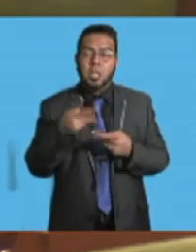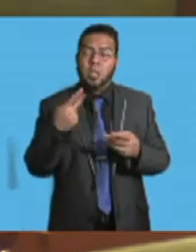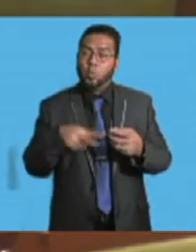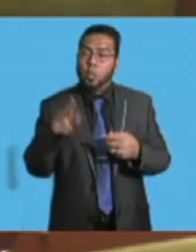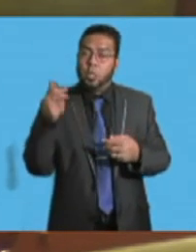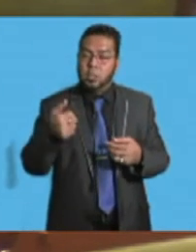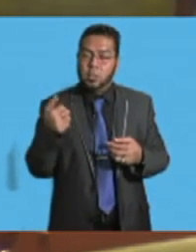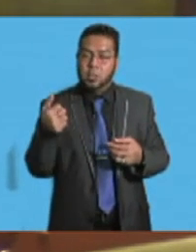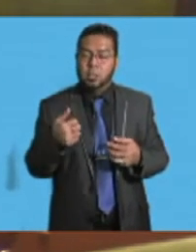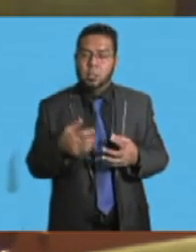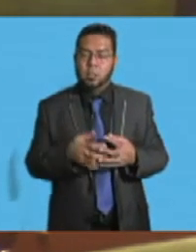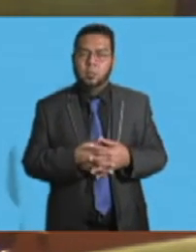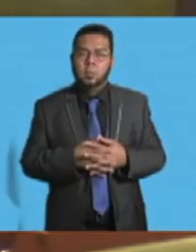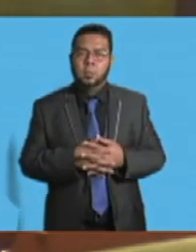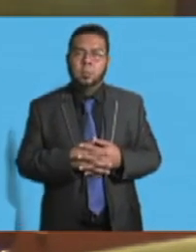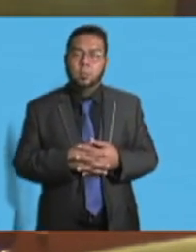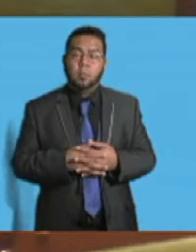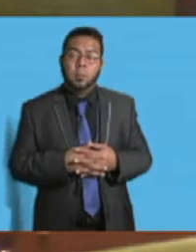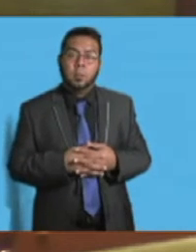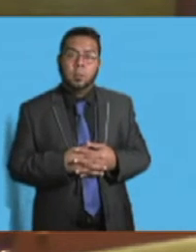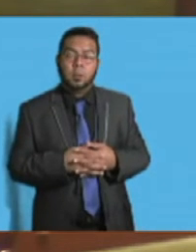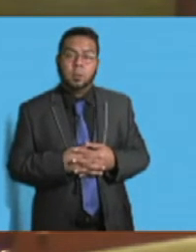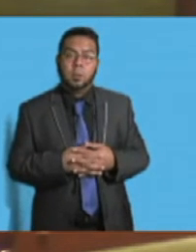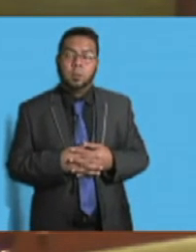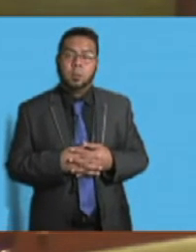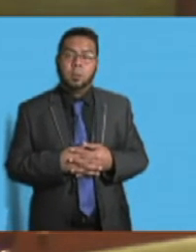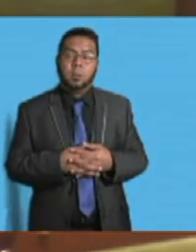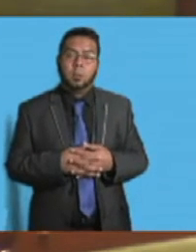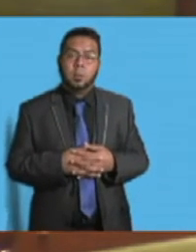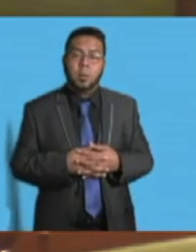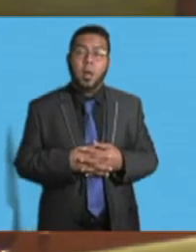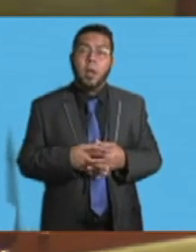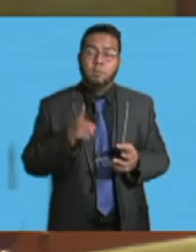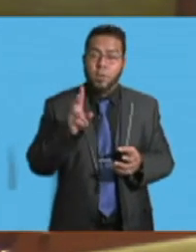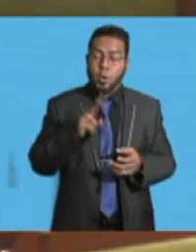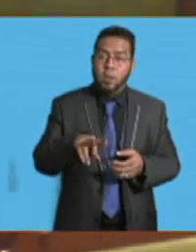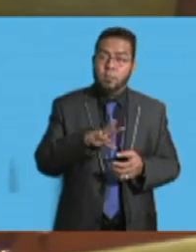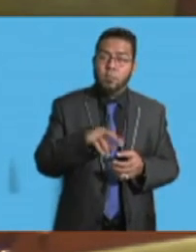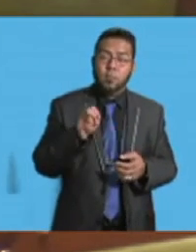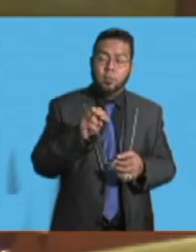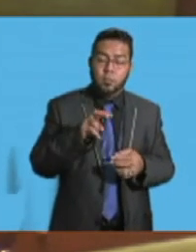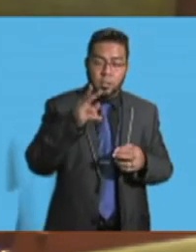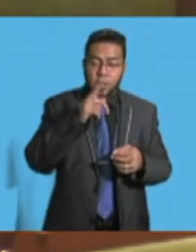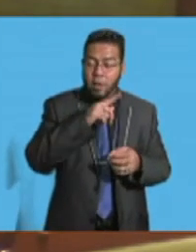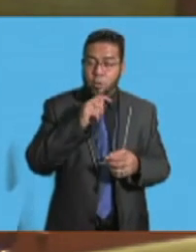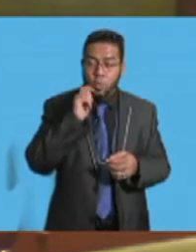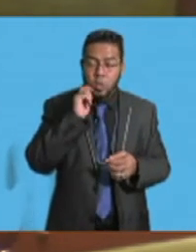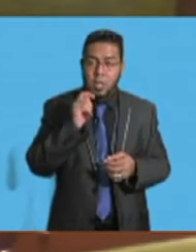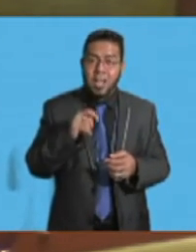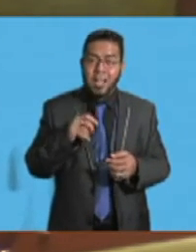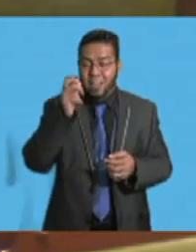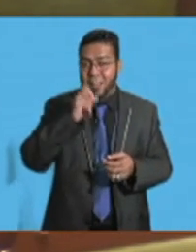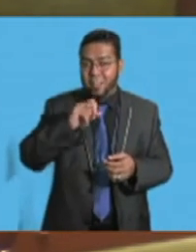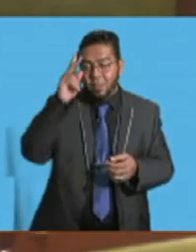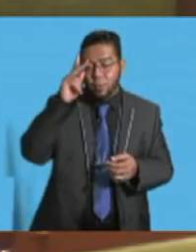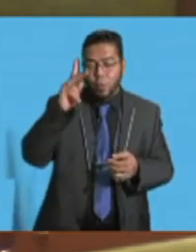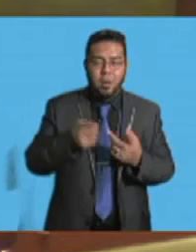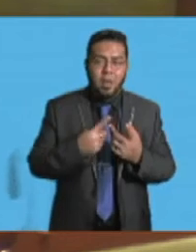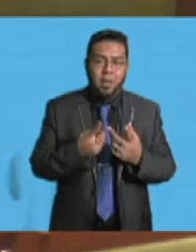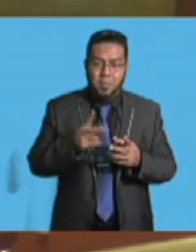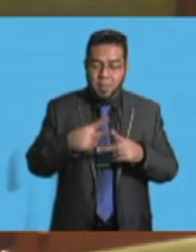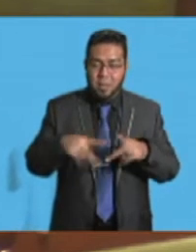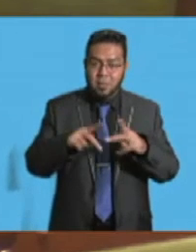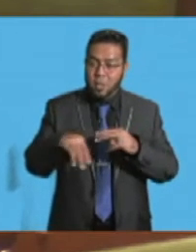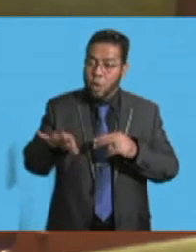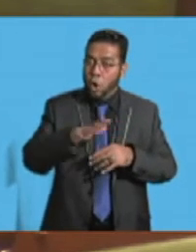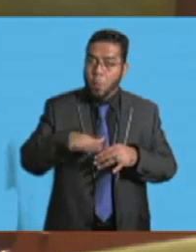Major focused area of coconut production in Viti Levu, Vanua Levu, Taviuni, Kandavu, Lomai Viti, and Lau Group were covered in the survey.